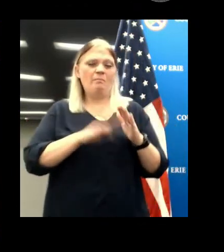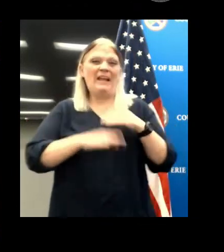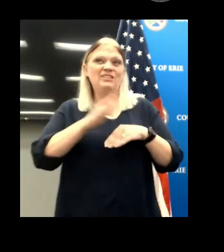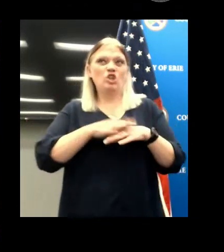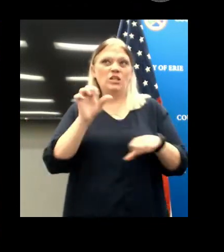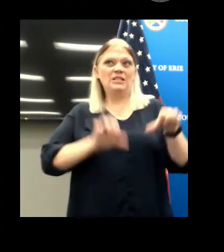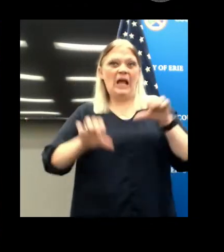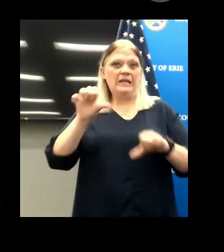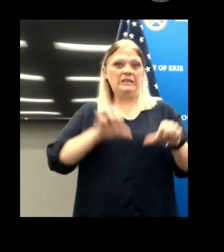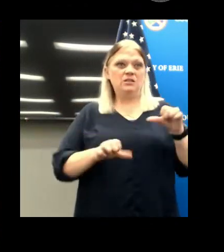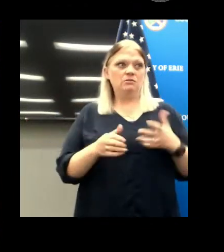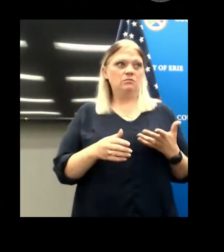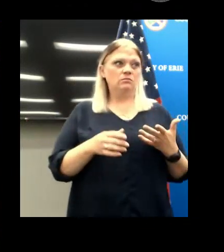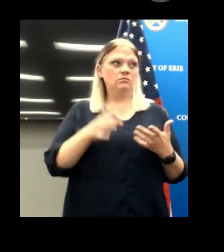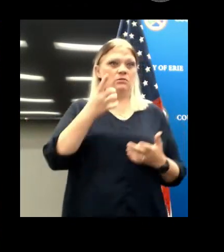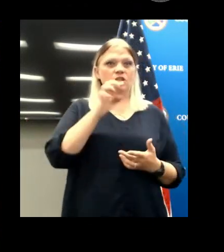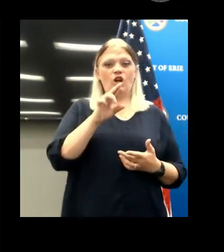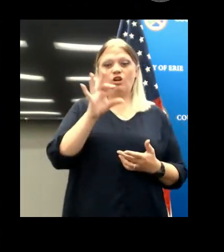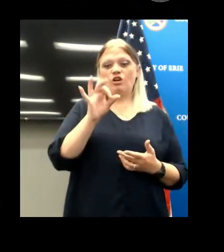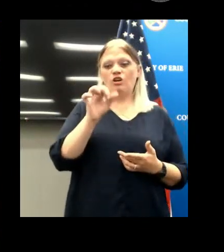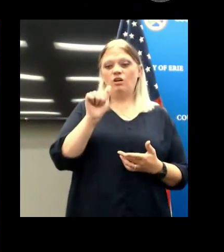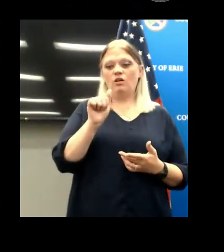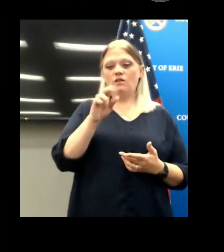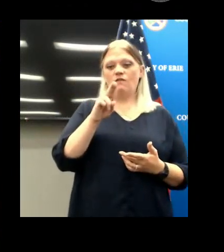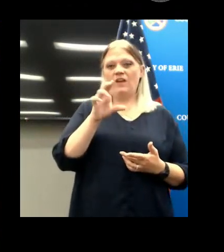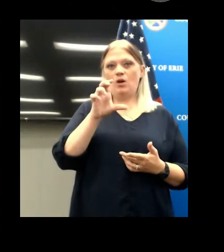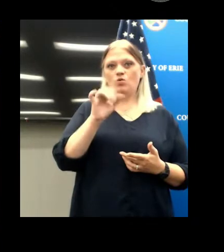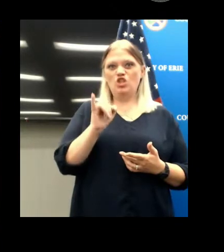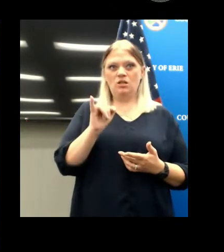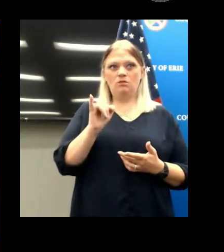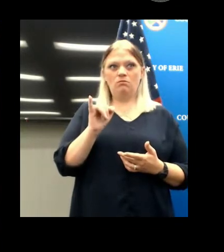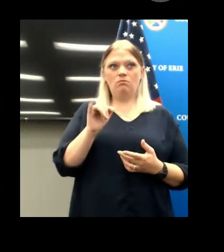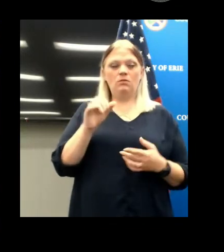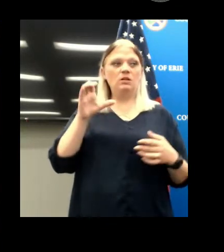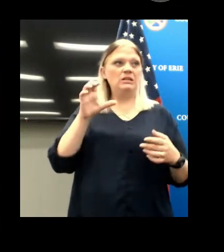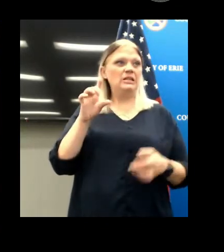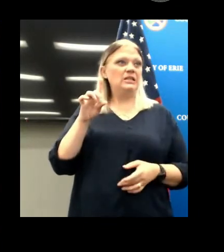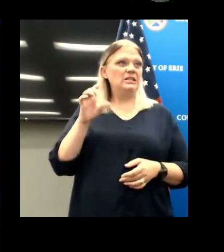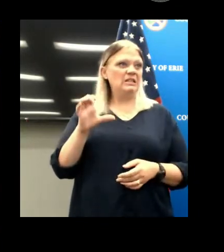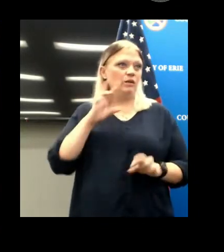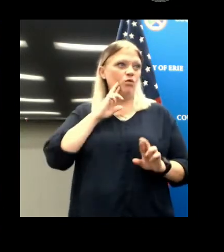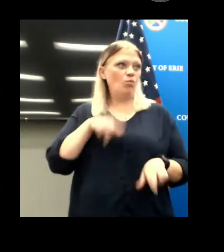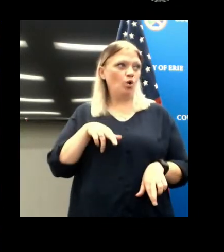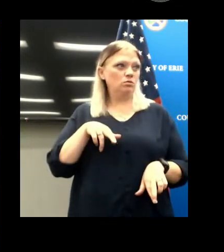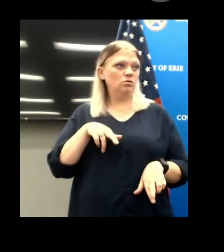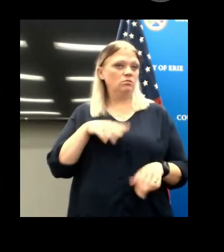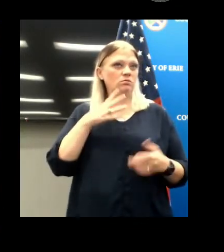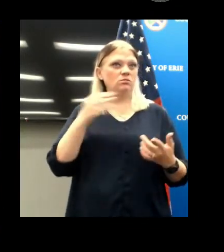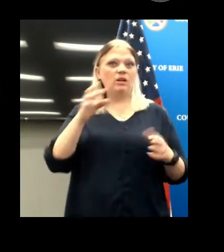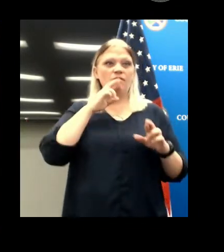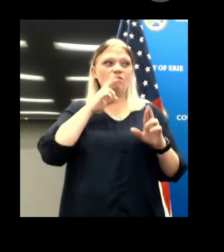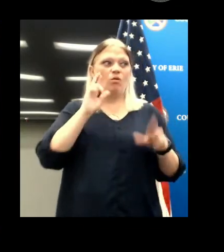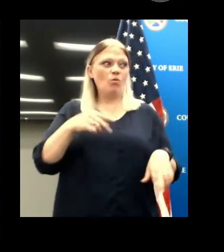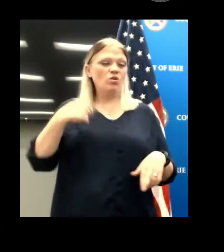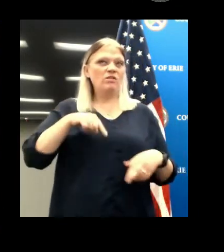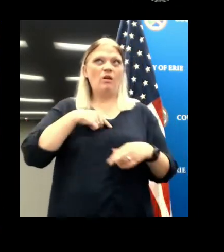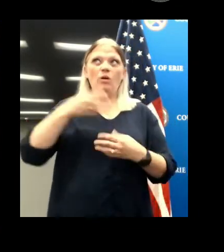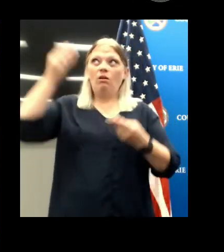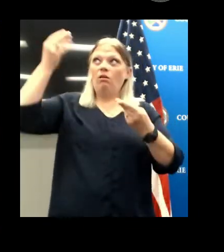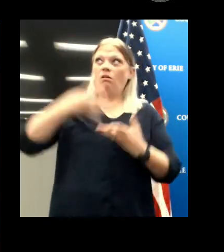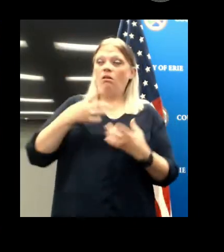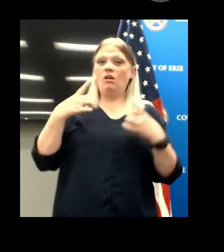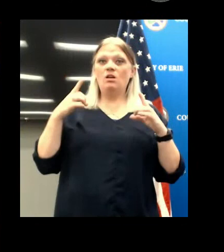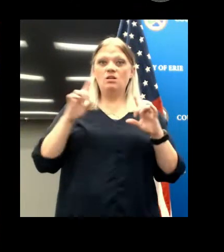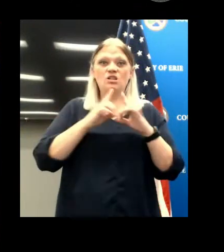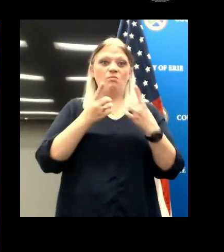science. I base it on Dr. Fauci. I base it on the CDC reports, and I base it on the reports that we get from the Department of